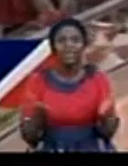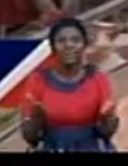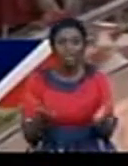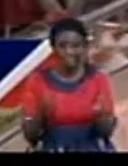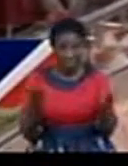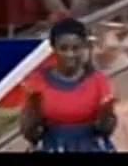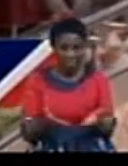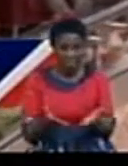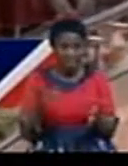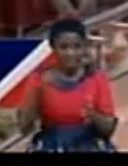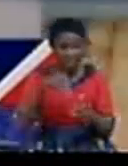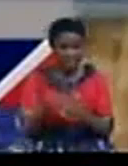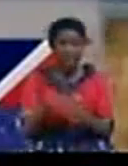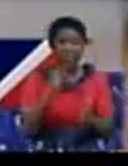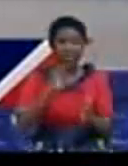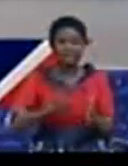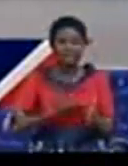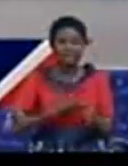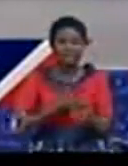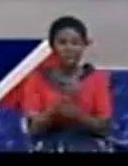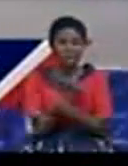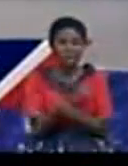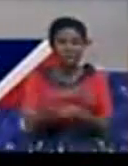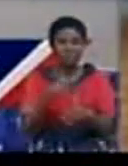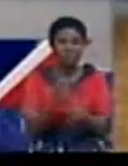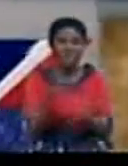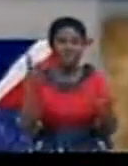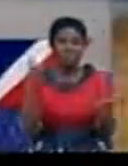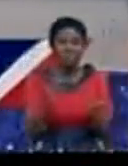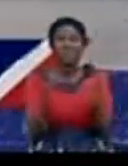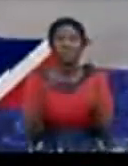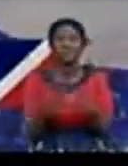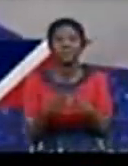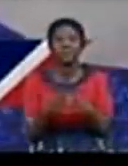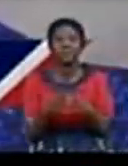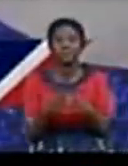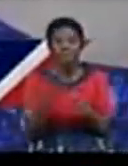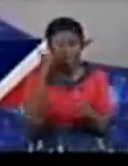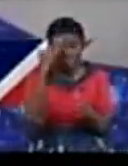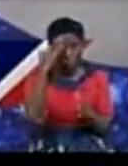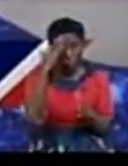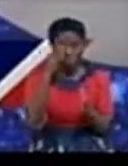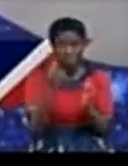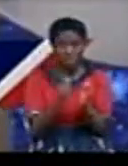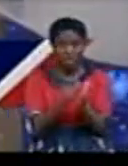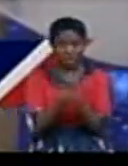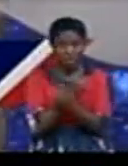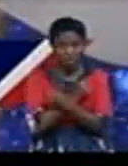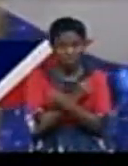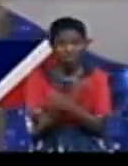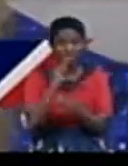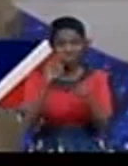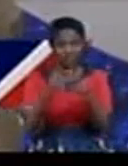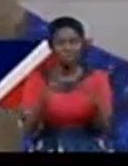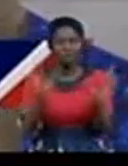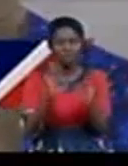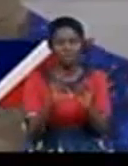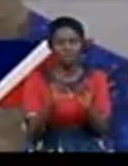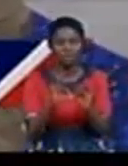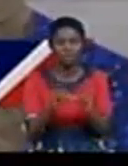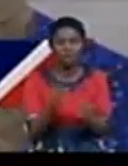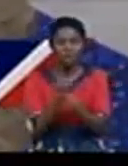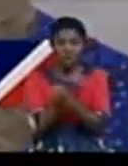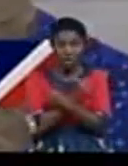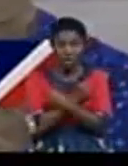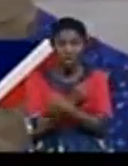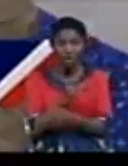made perfect. You know, we know that love is very important. Love one another